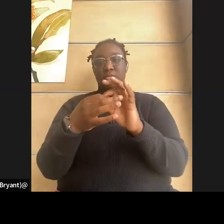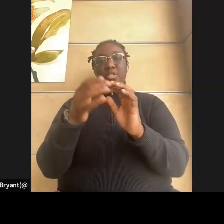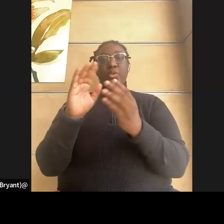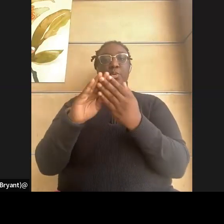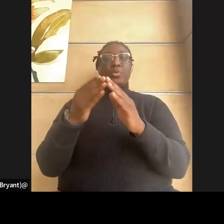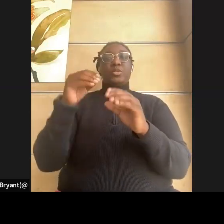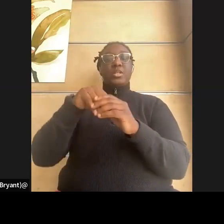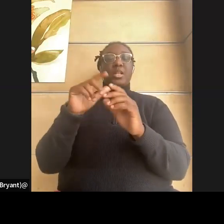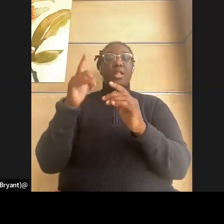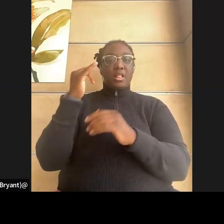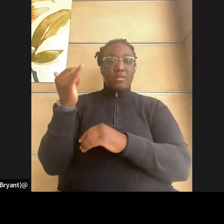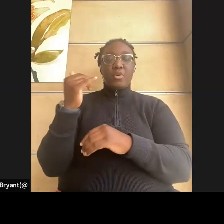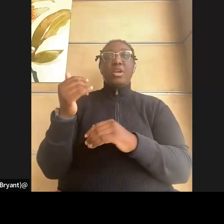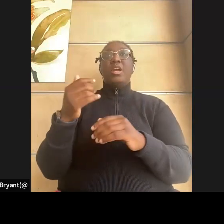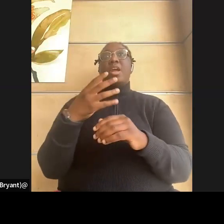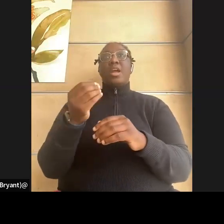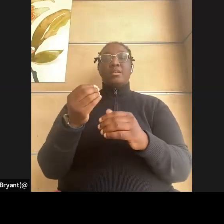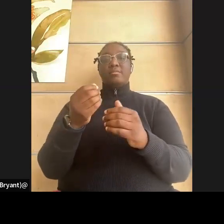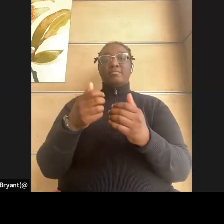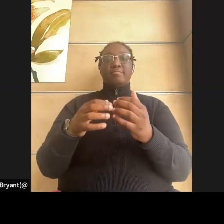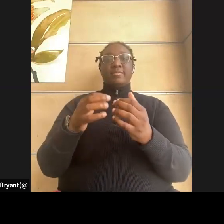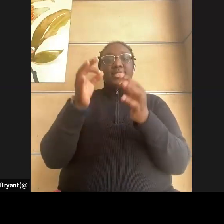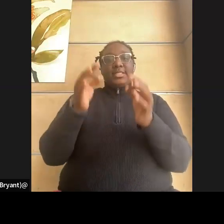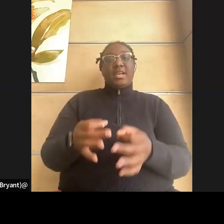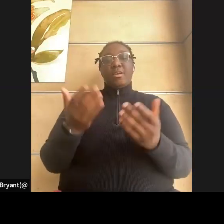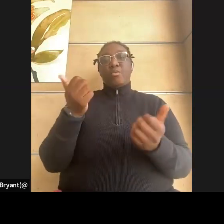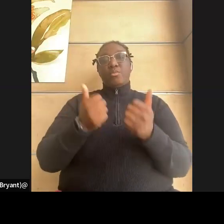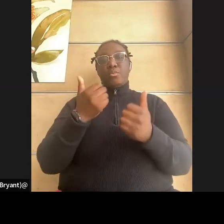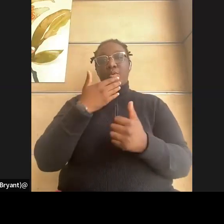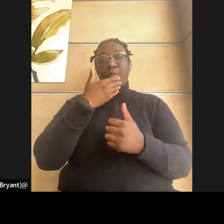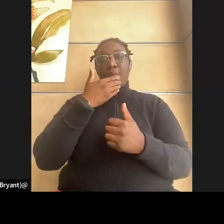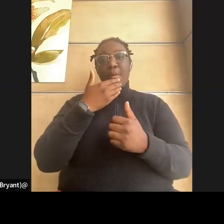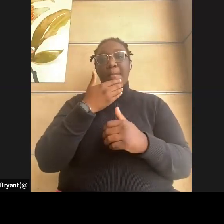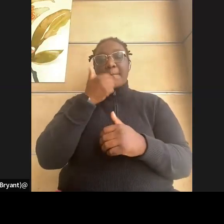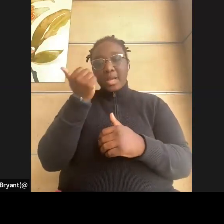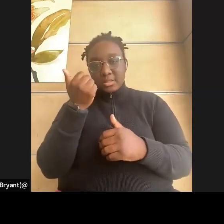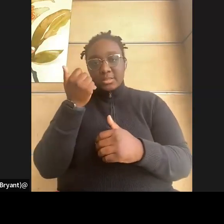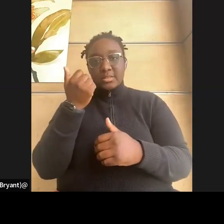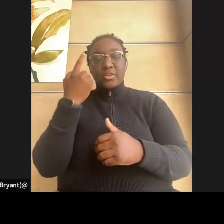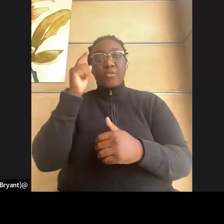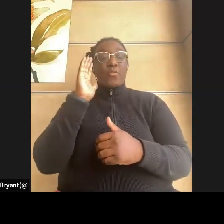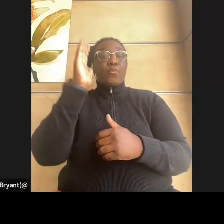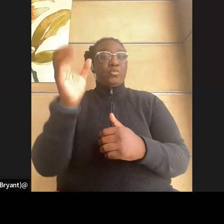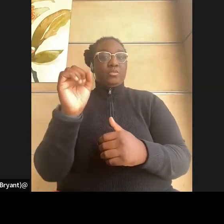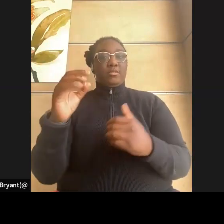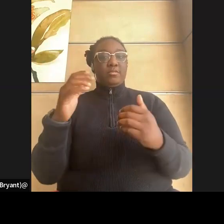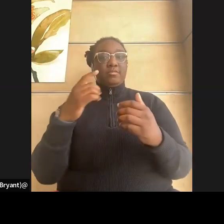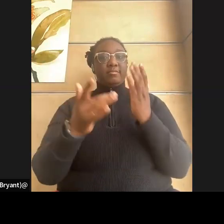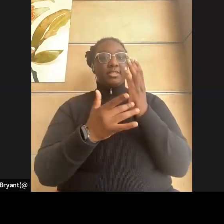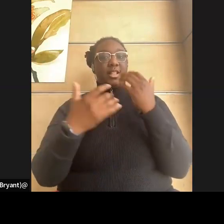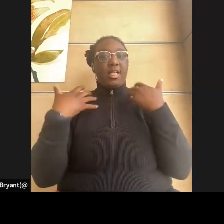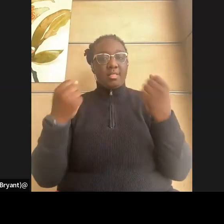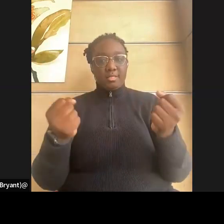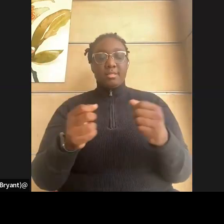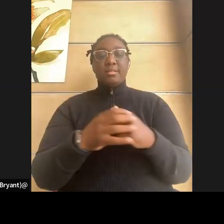and what would be, most effective for the future of telehealth. And then one of the most critical deliverables from that work group